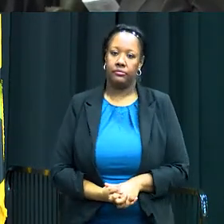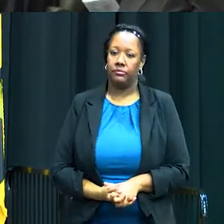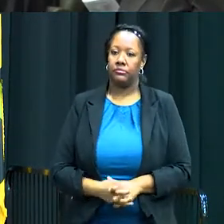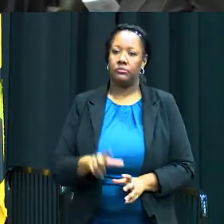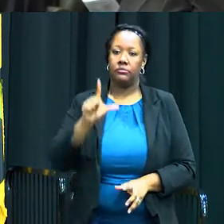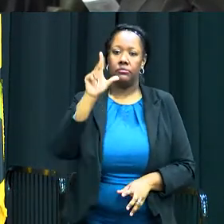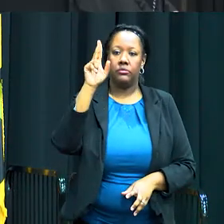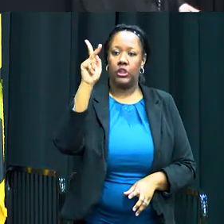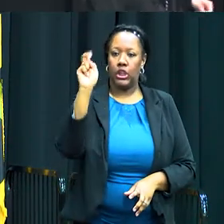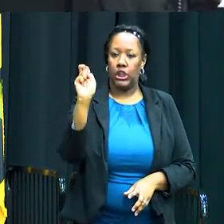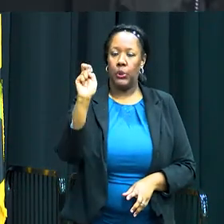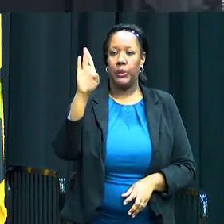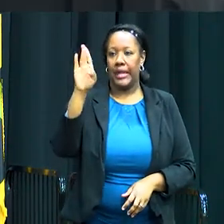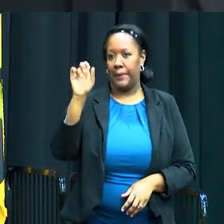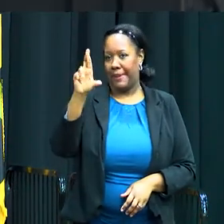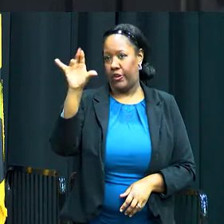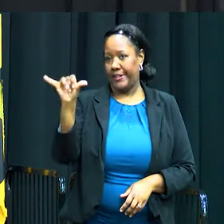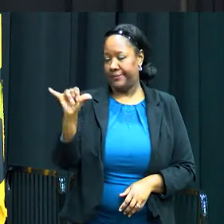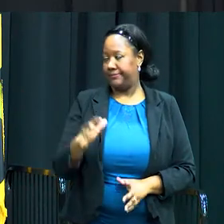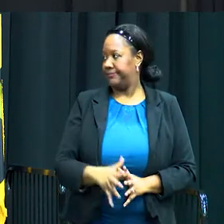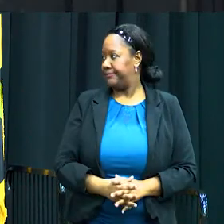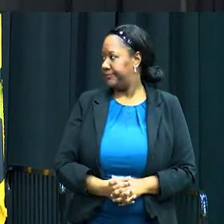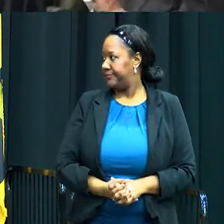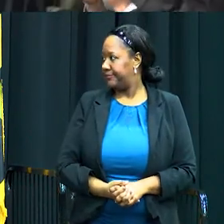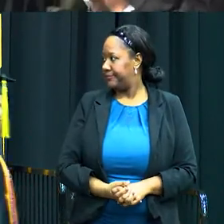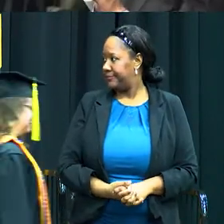Luke Anthony Berry.